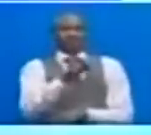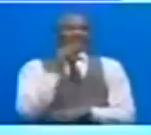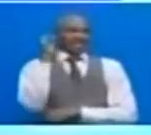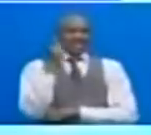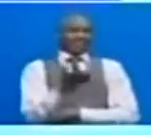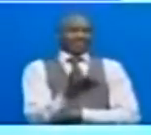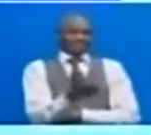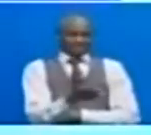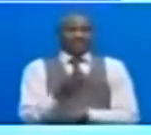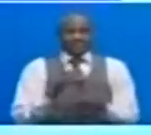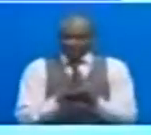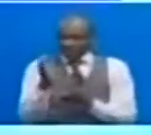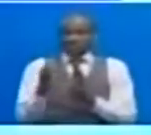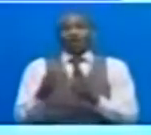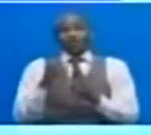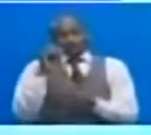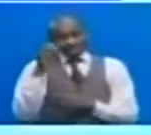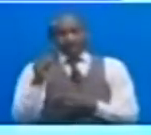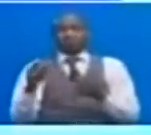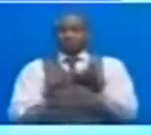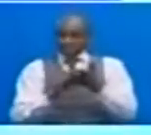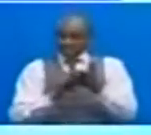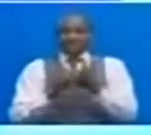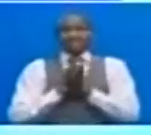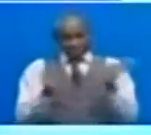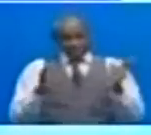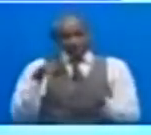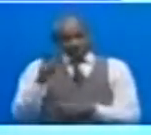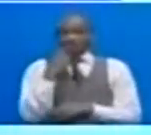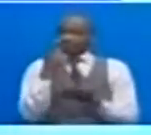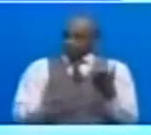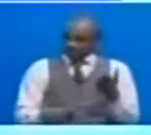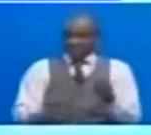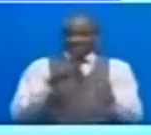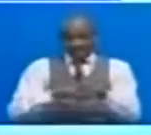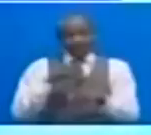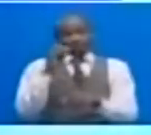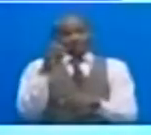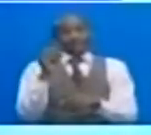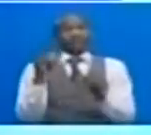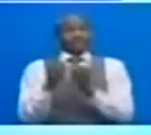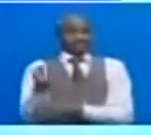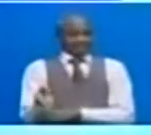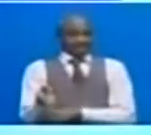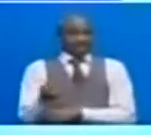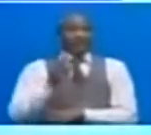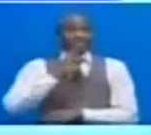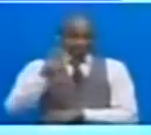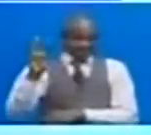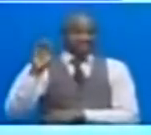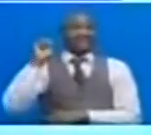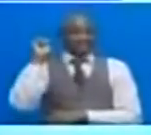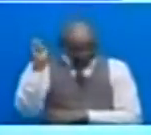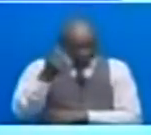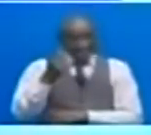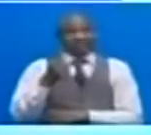His sentiments were communicated by ODM Secretary General Ababu Namwamba after an ODM meeting. Western Kenyan leaders have also weighed